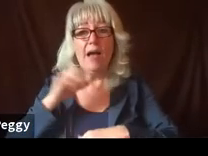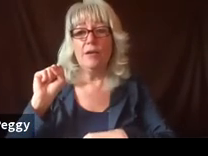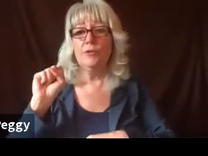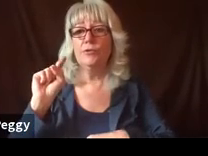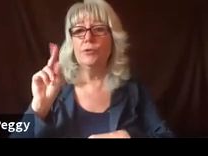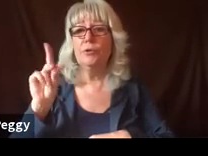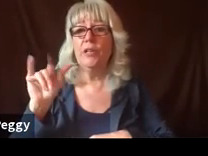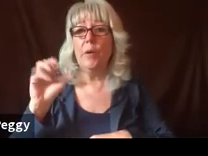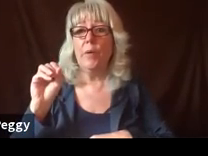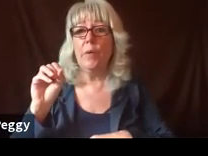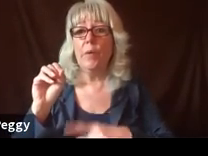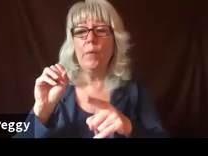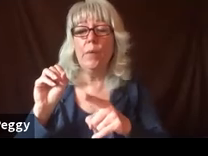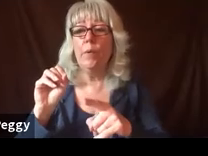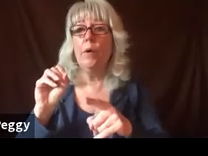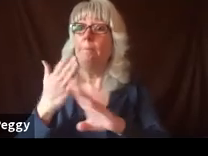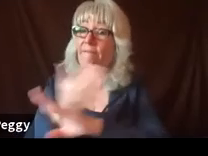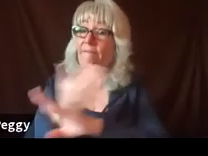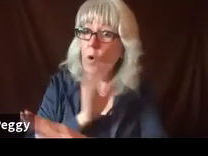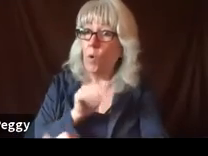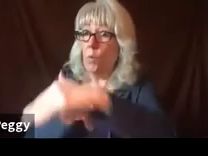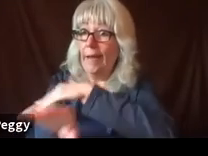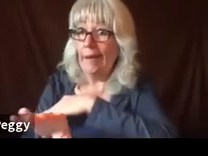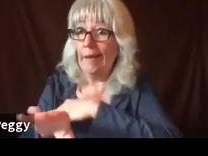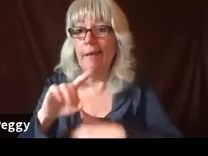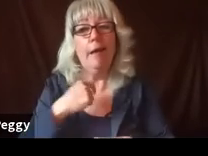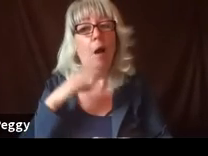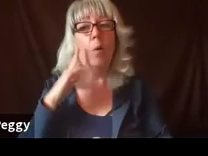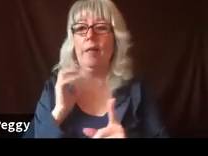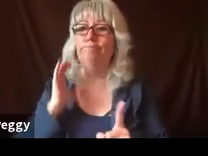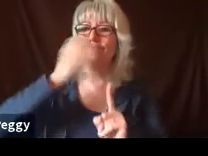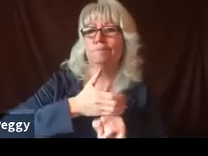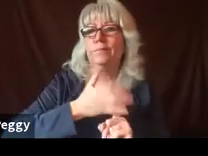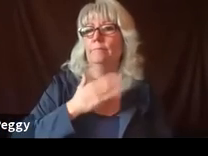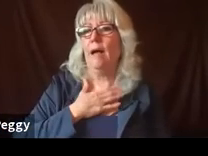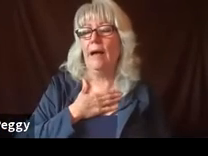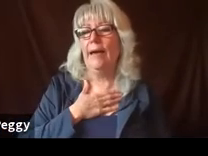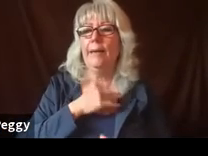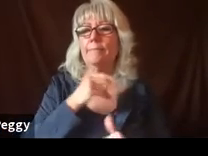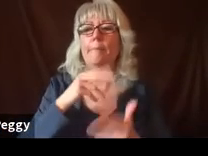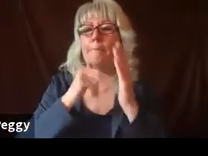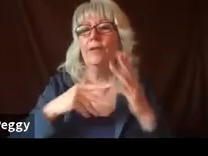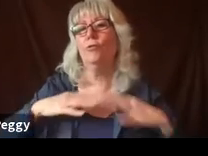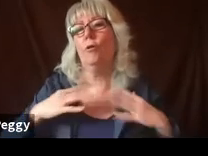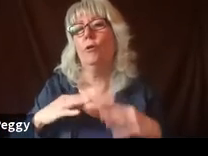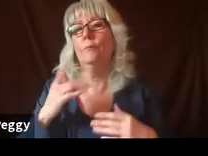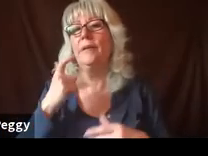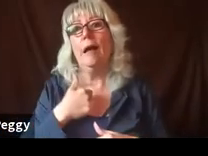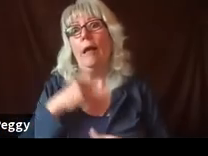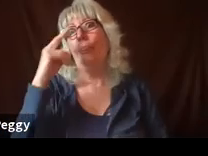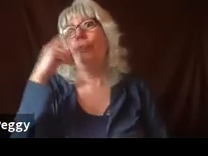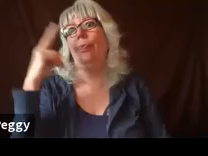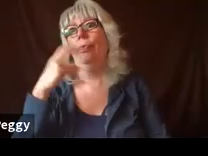something else without putting on the painting clothes, because I usually bump into paint when I'm in there. So you want to